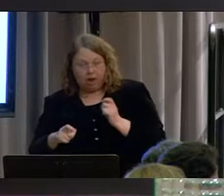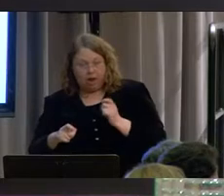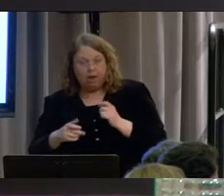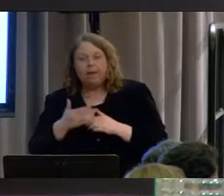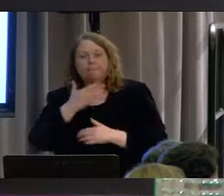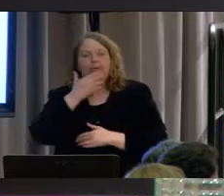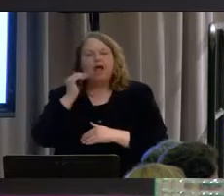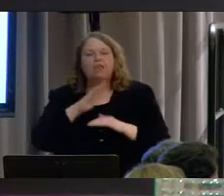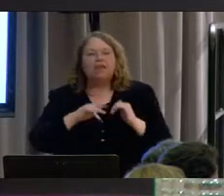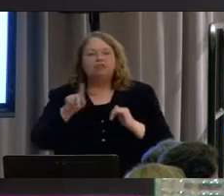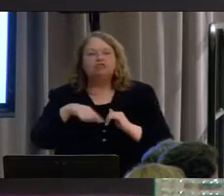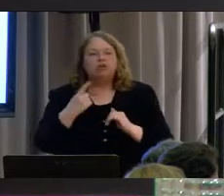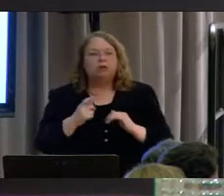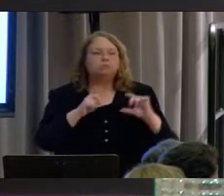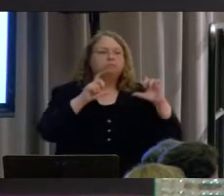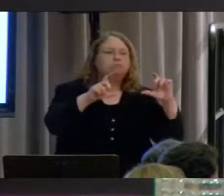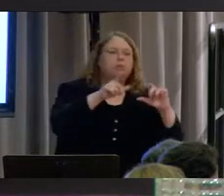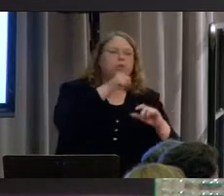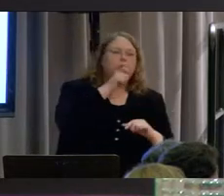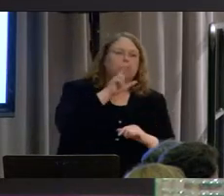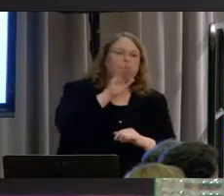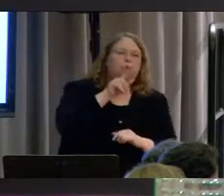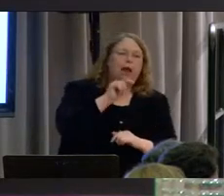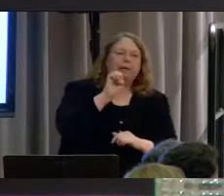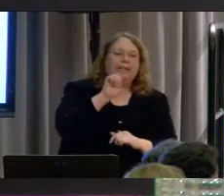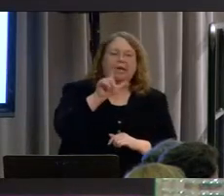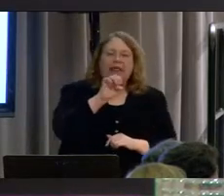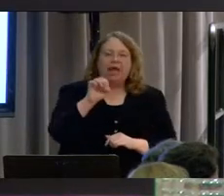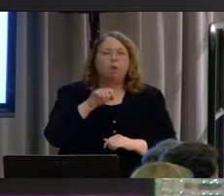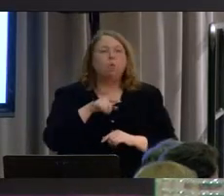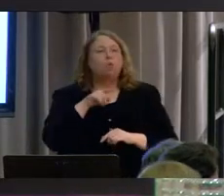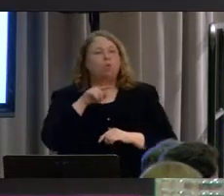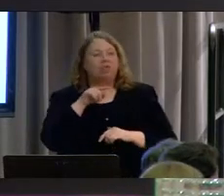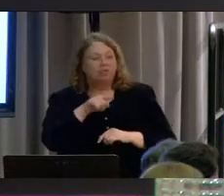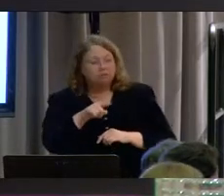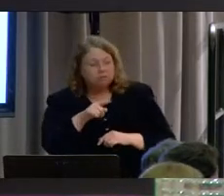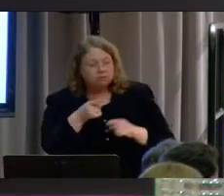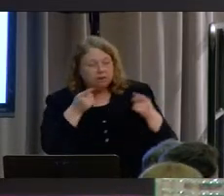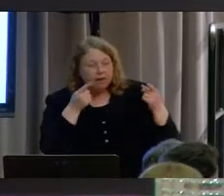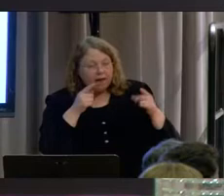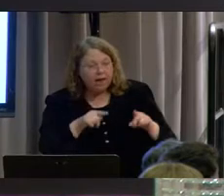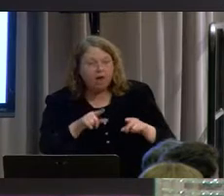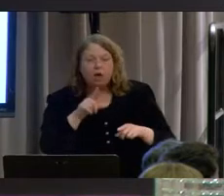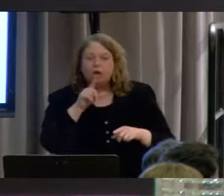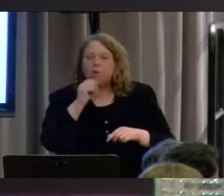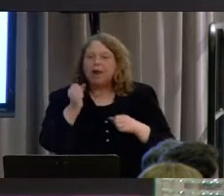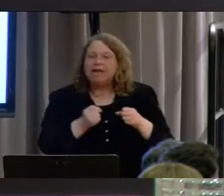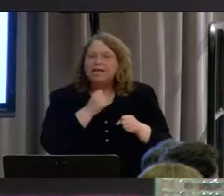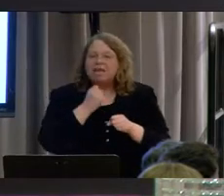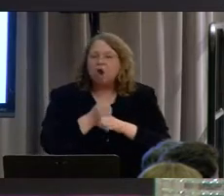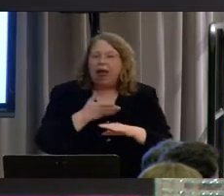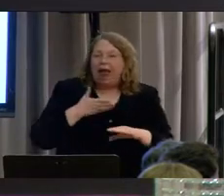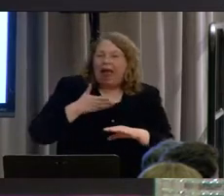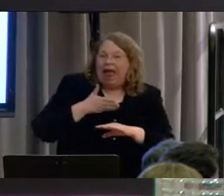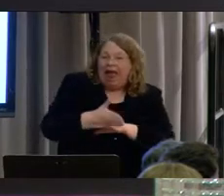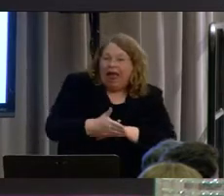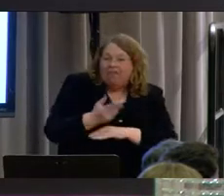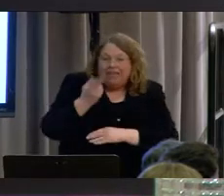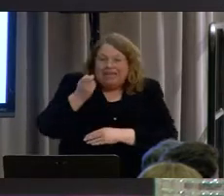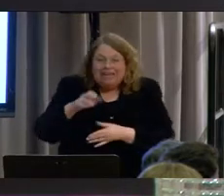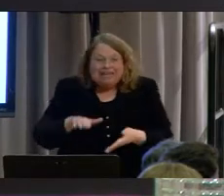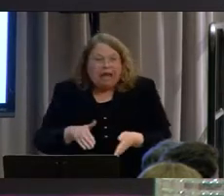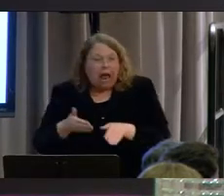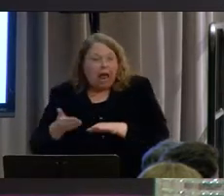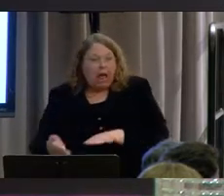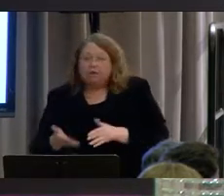having a plaque about who Robert E. Lee was, right? Oh, this came up 20 years after he died. He